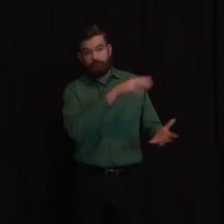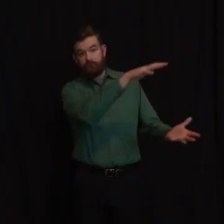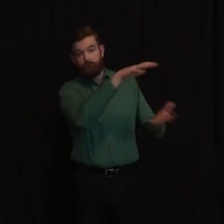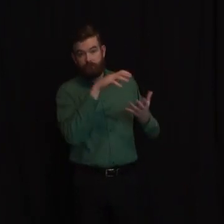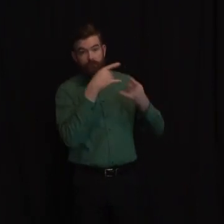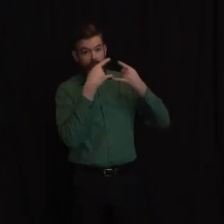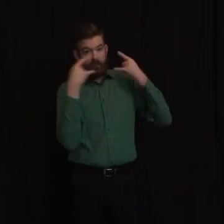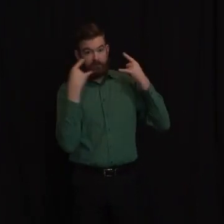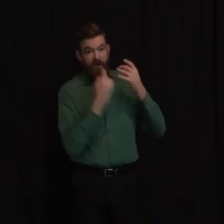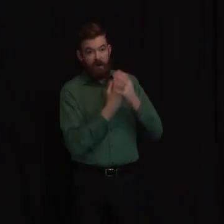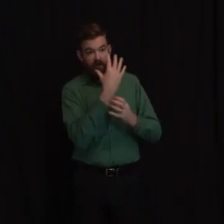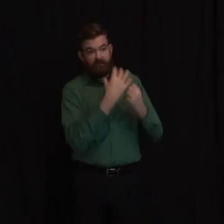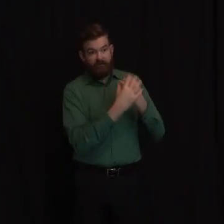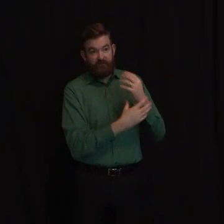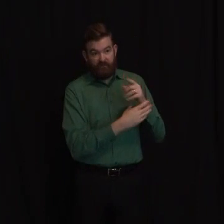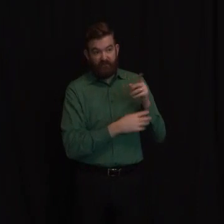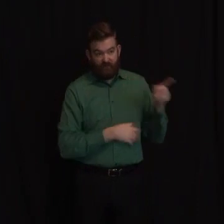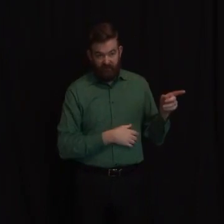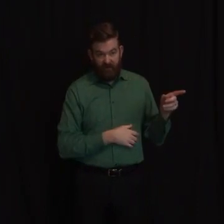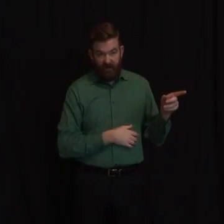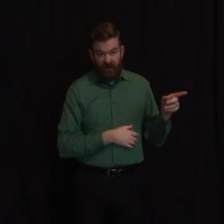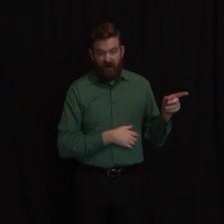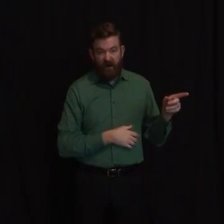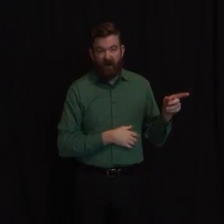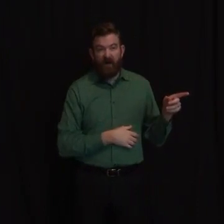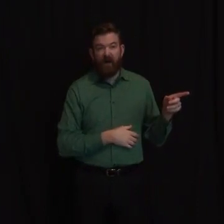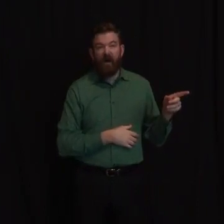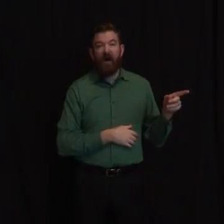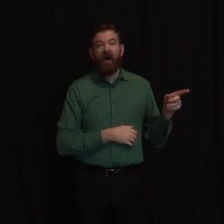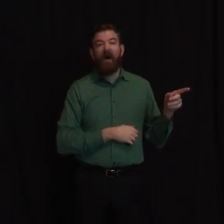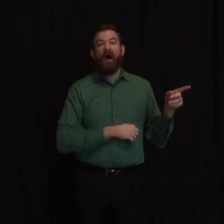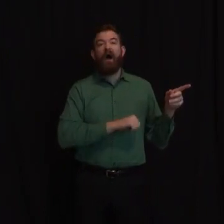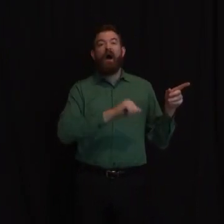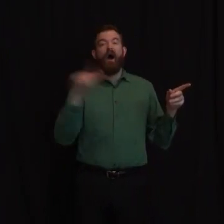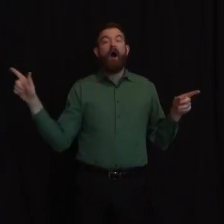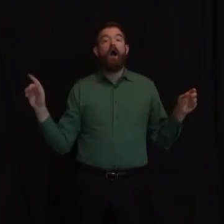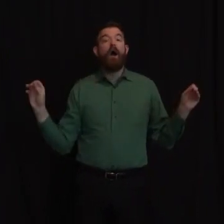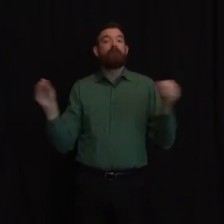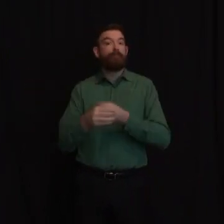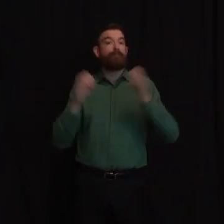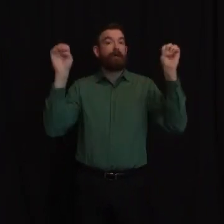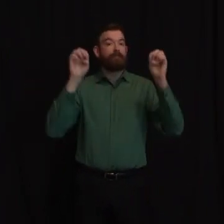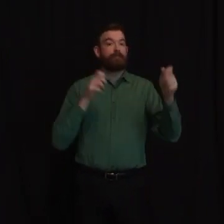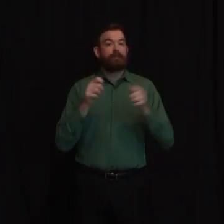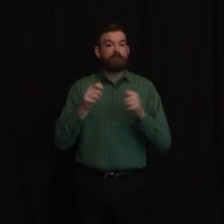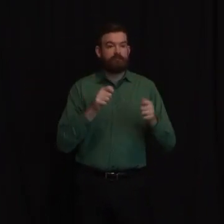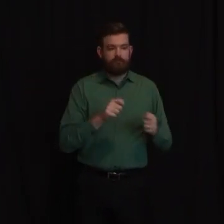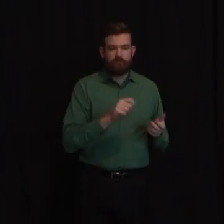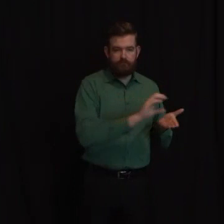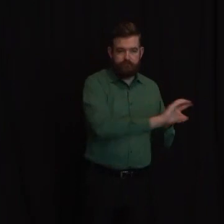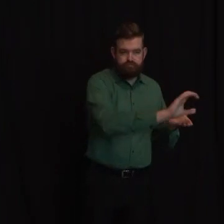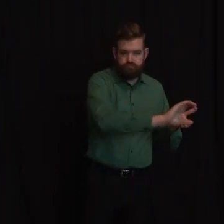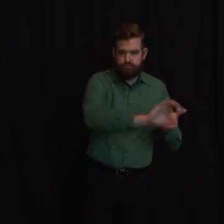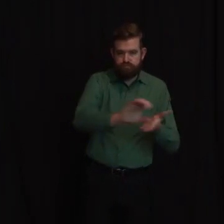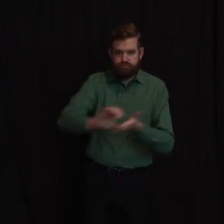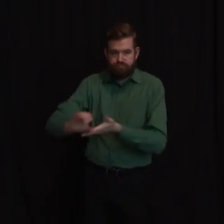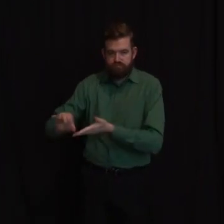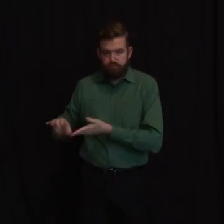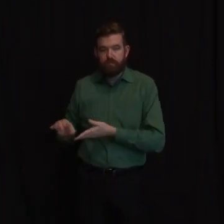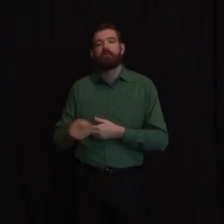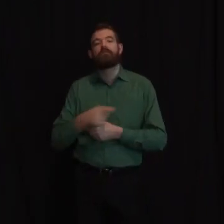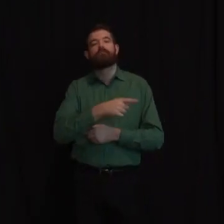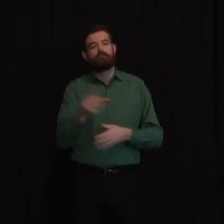all 21 county offices of emergency management who serve as the point of distribution, all of them are receiving face shields,